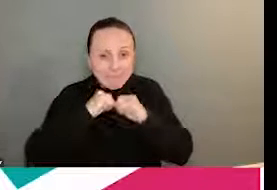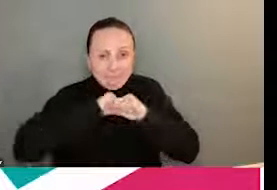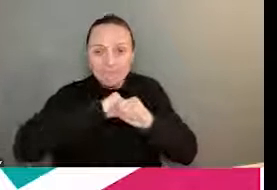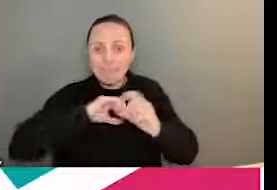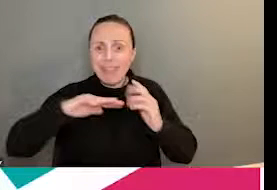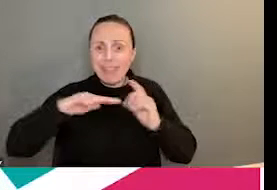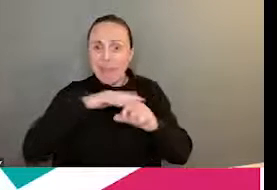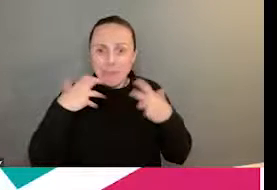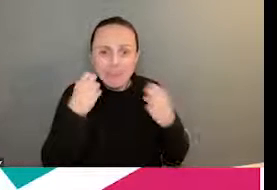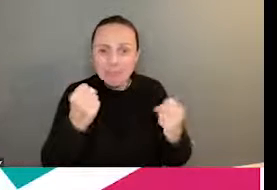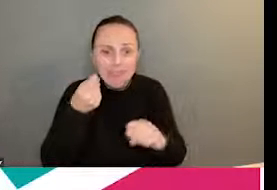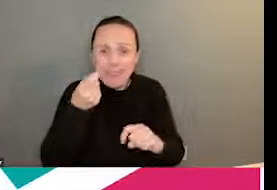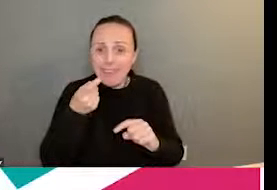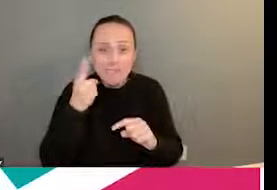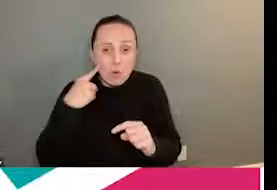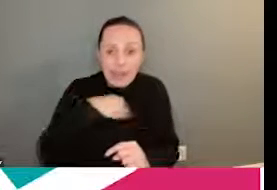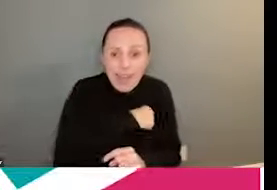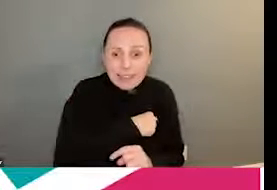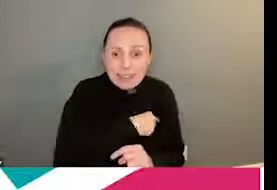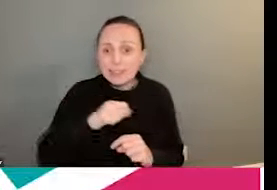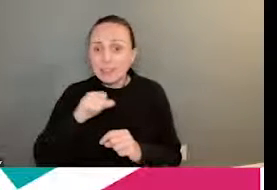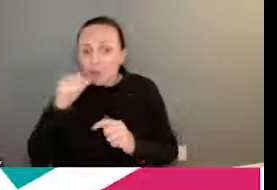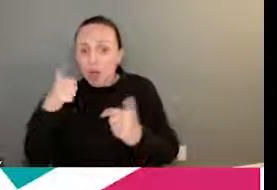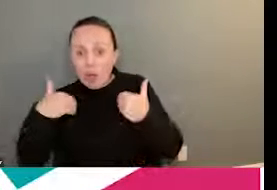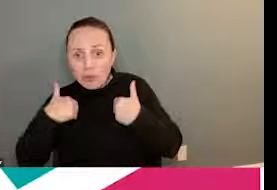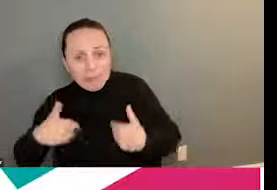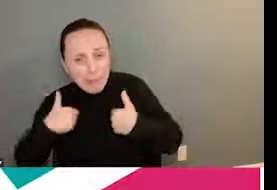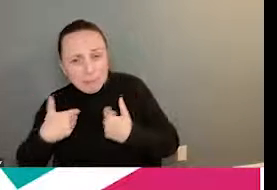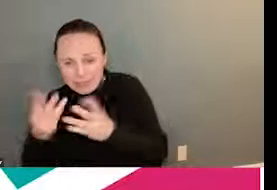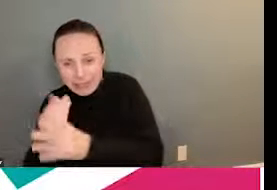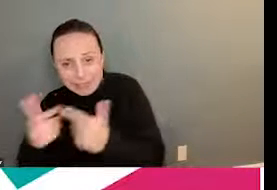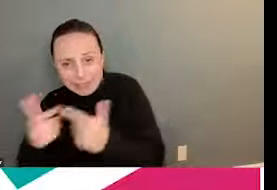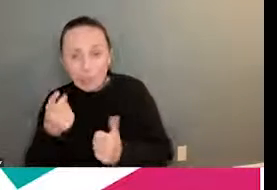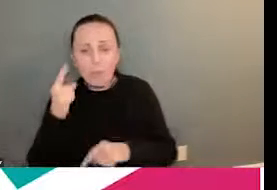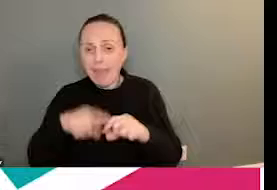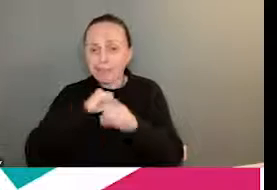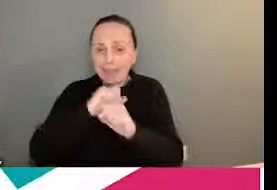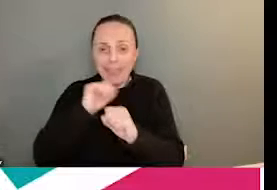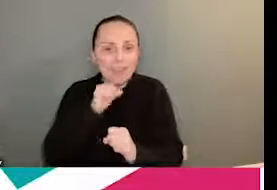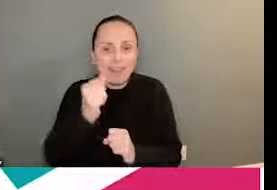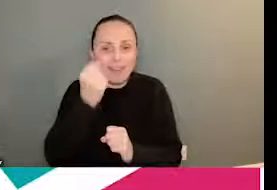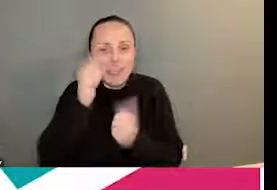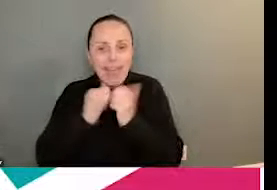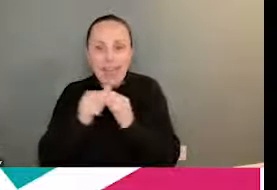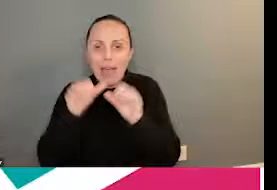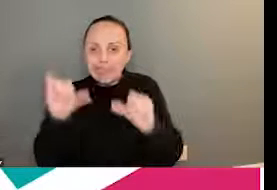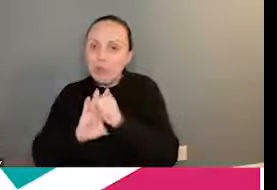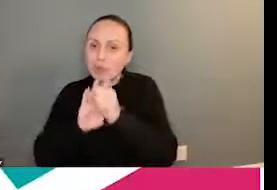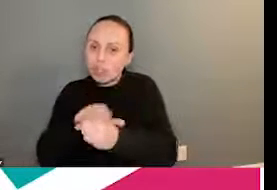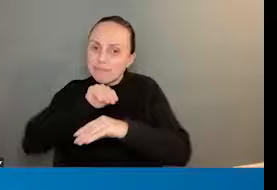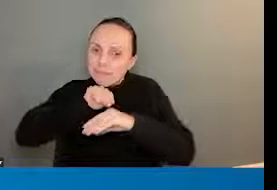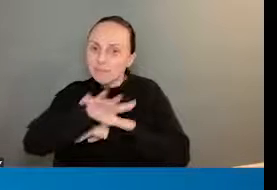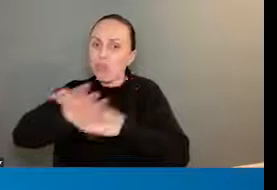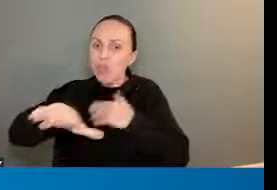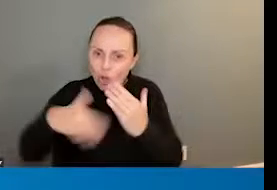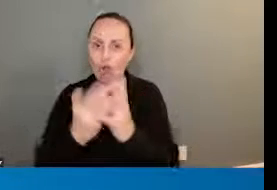environmental health for us and our non-human kin if we are unable to understand how systemic oppression influences all